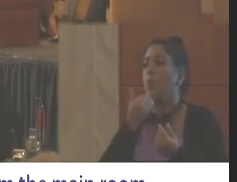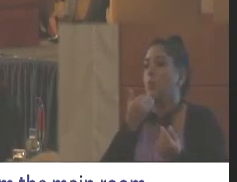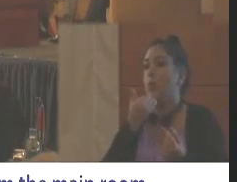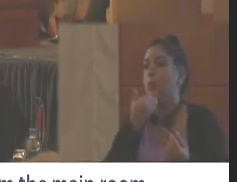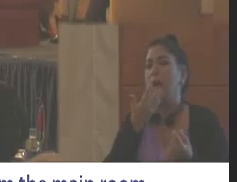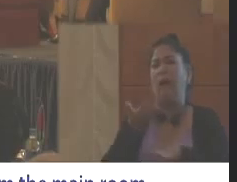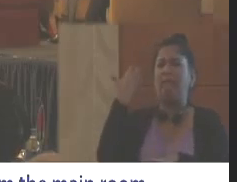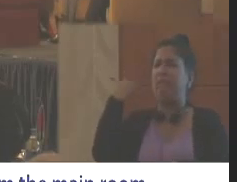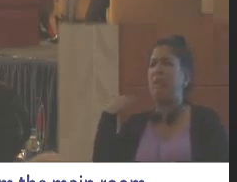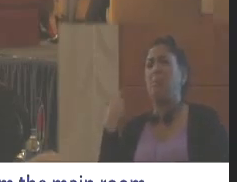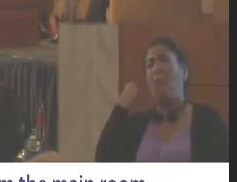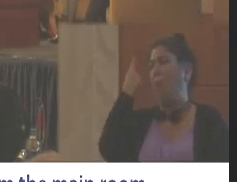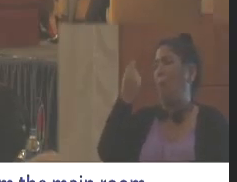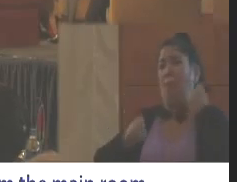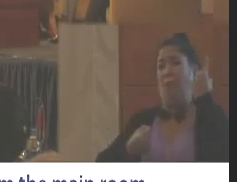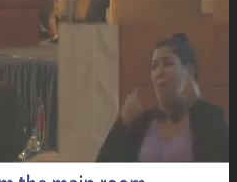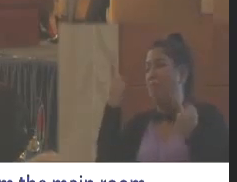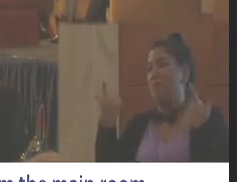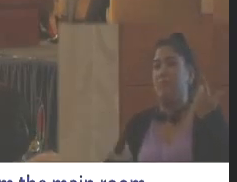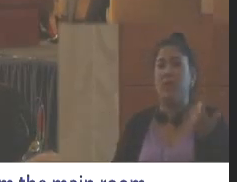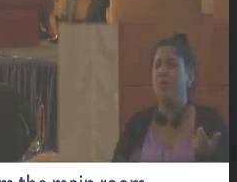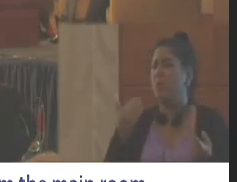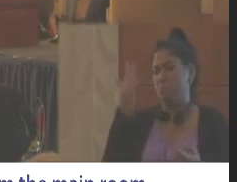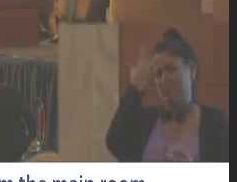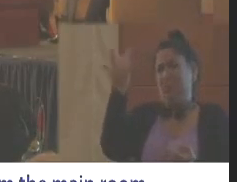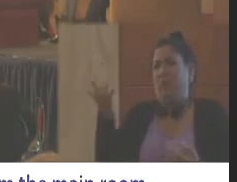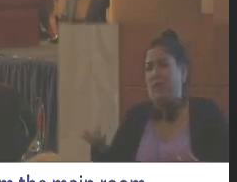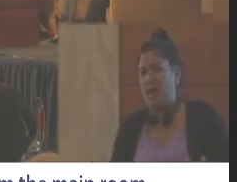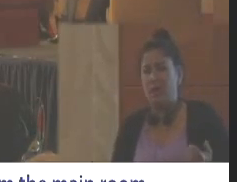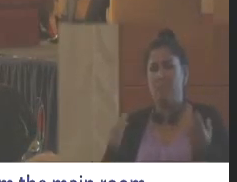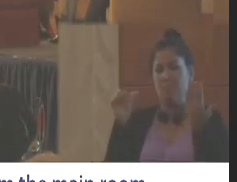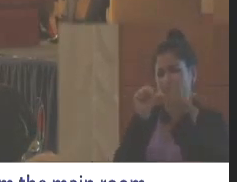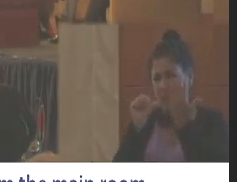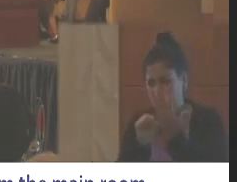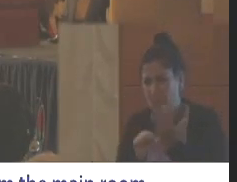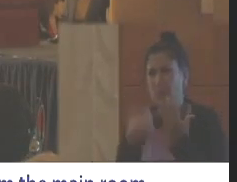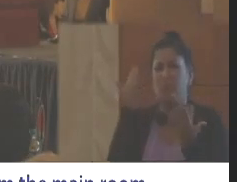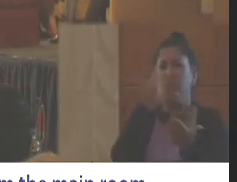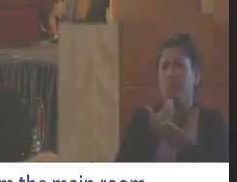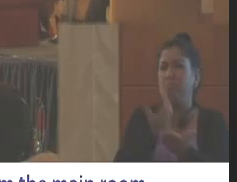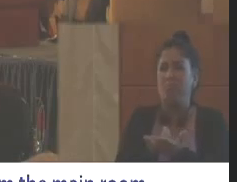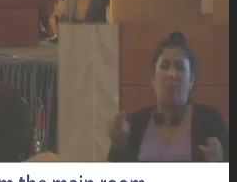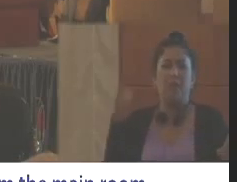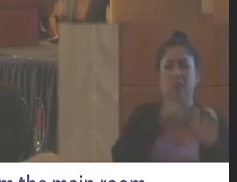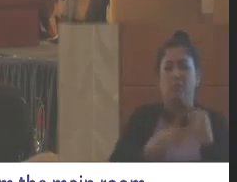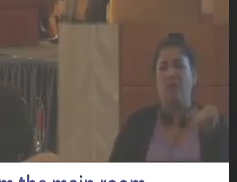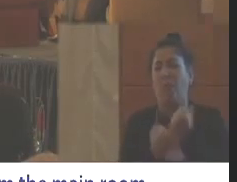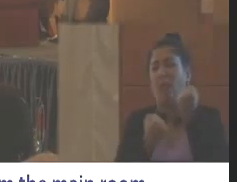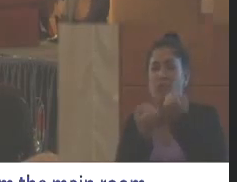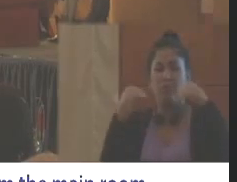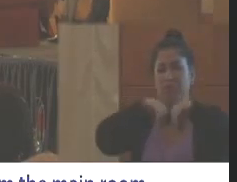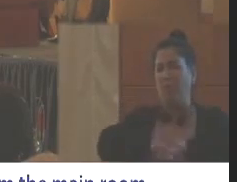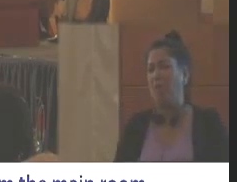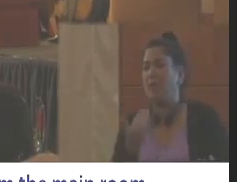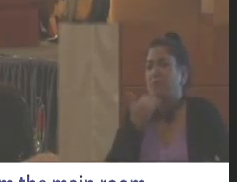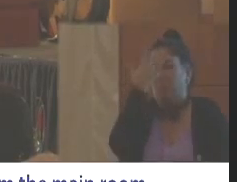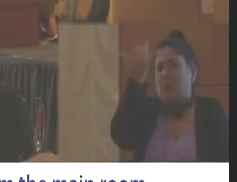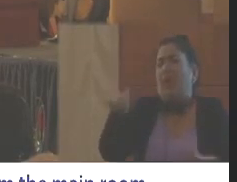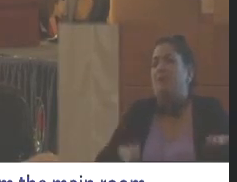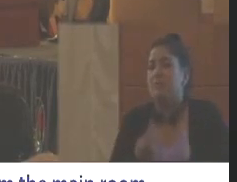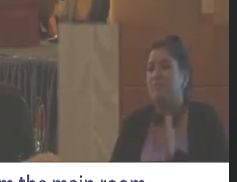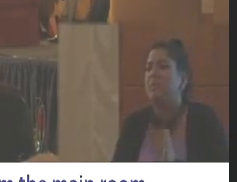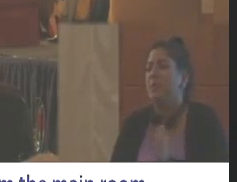stakeholders on risk management in our countries did not understand why suddenly the Ministry of Finance was